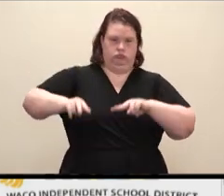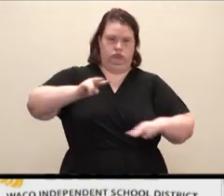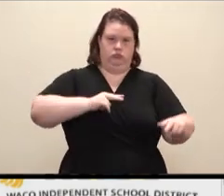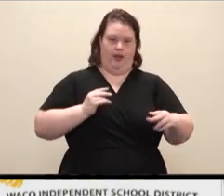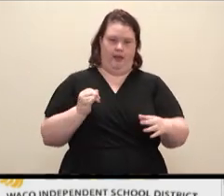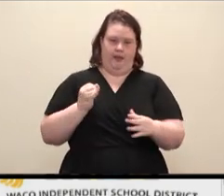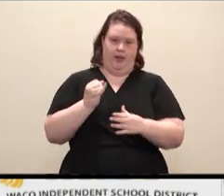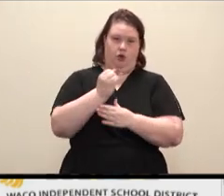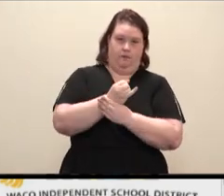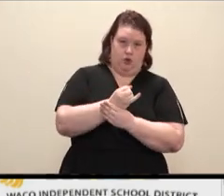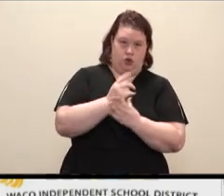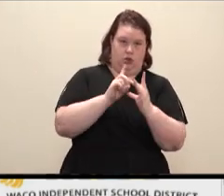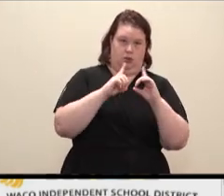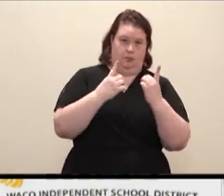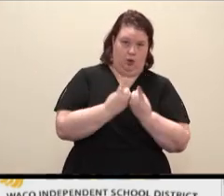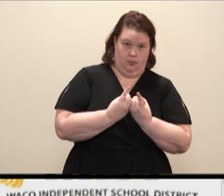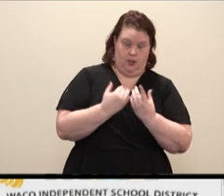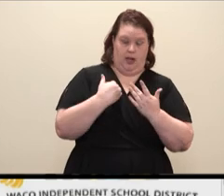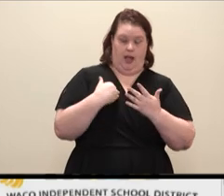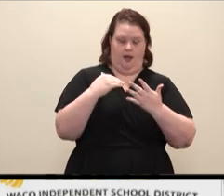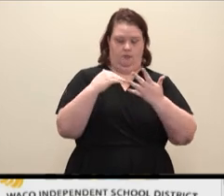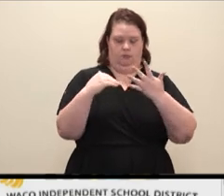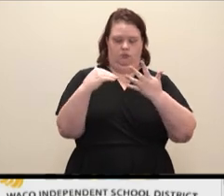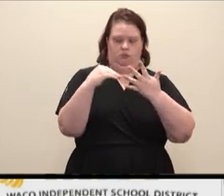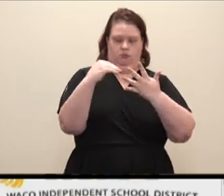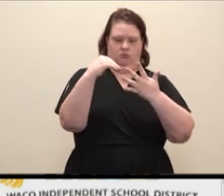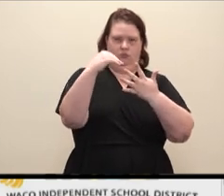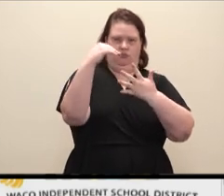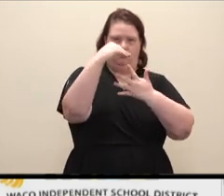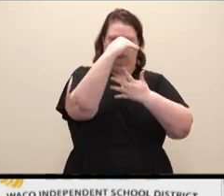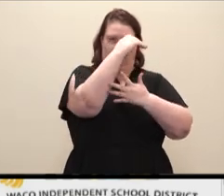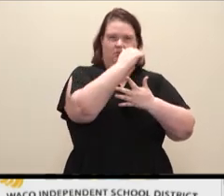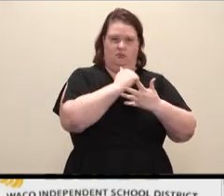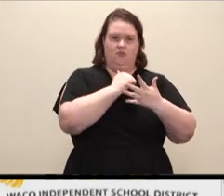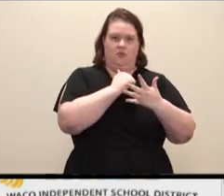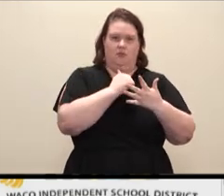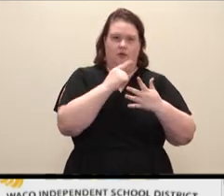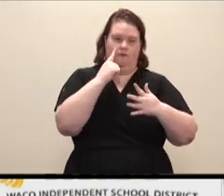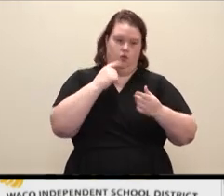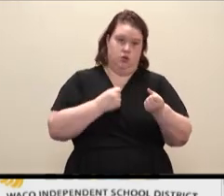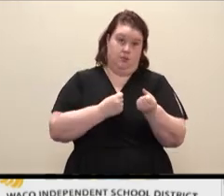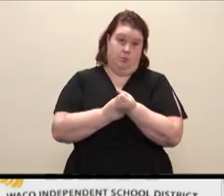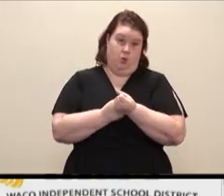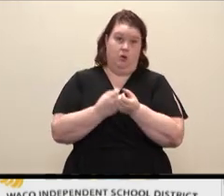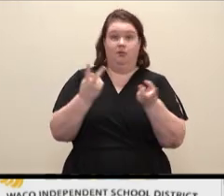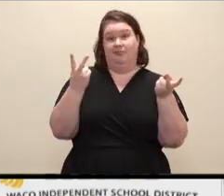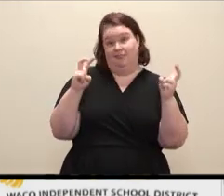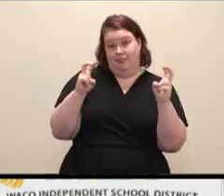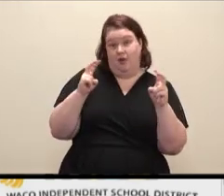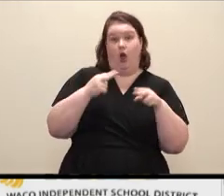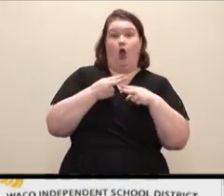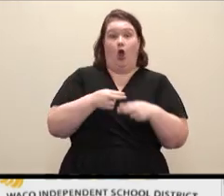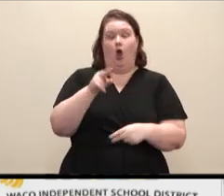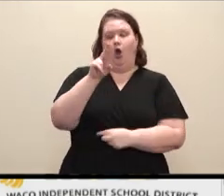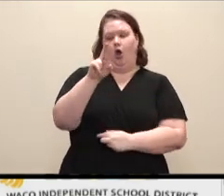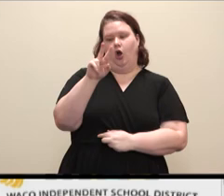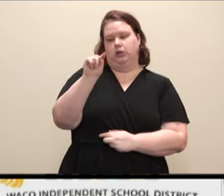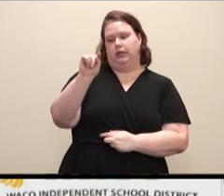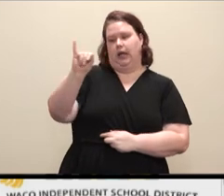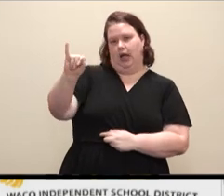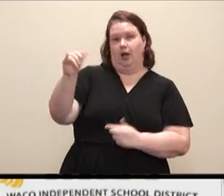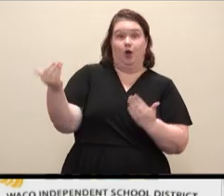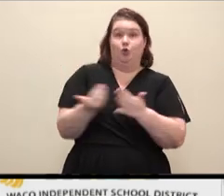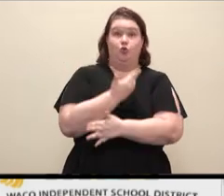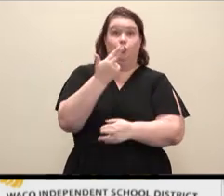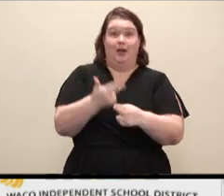she has developed a multi-tiered system of support, which oftentimes you hear us refer to as RTI, but it does have